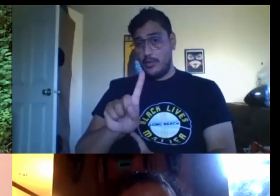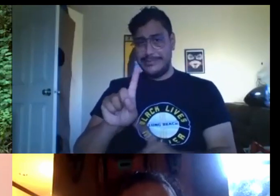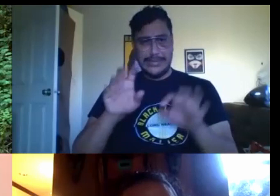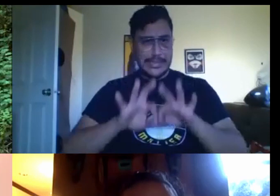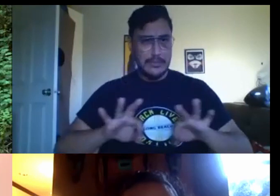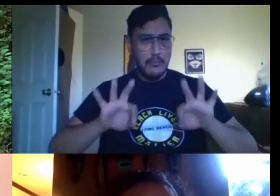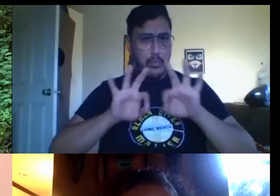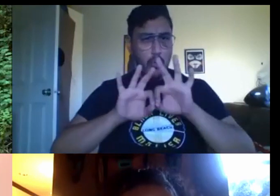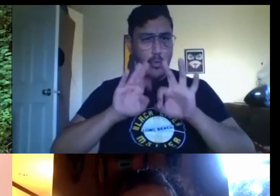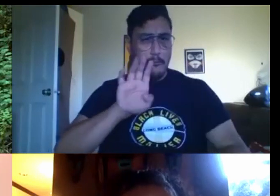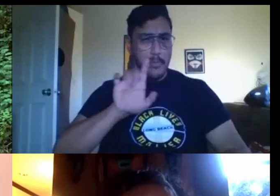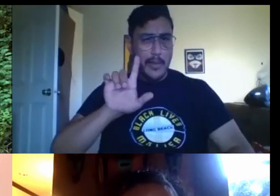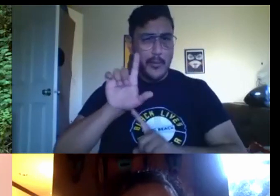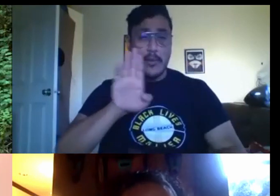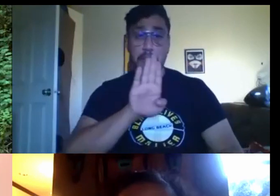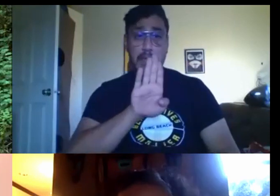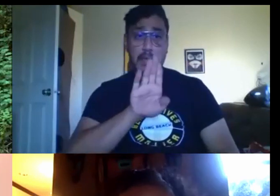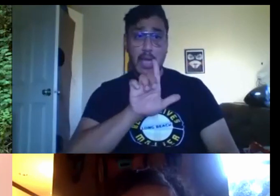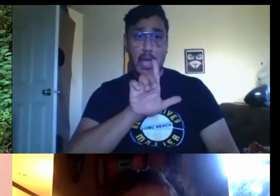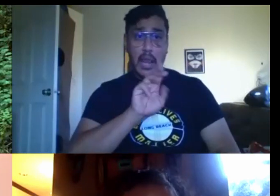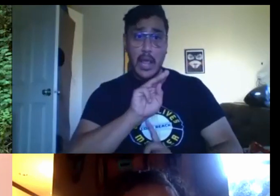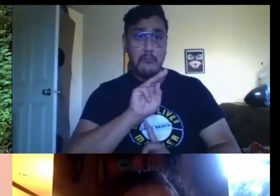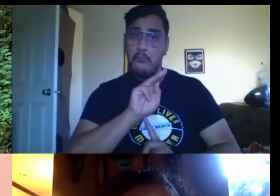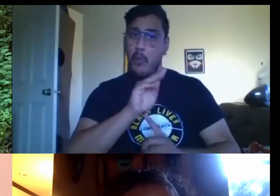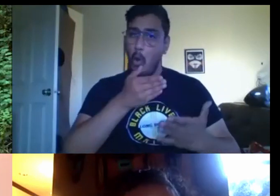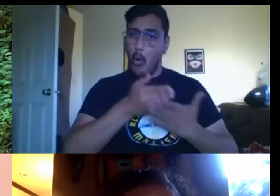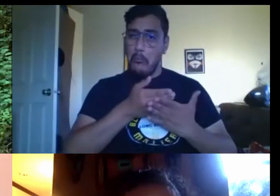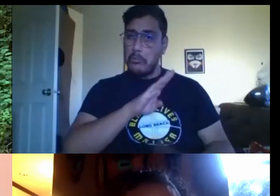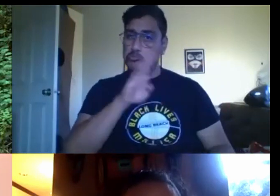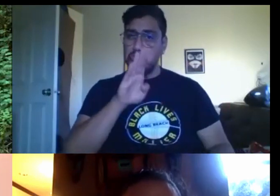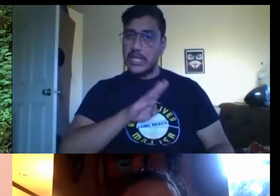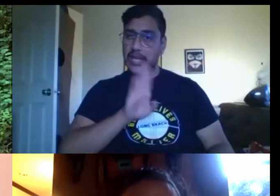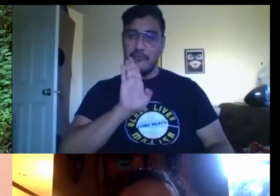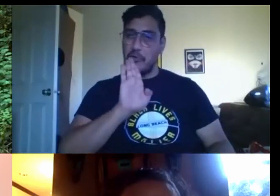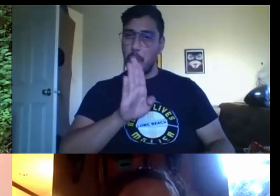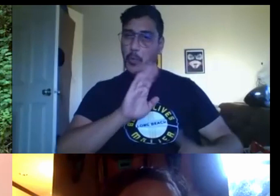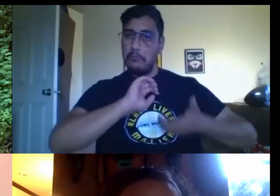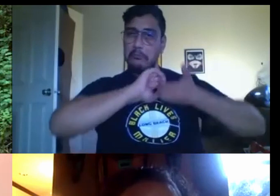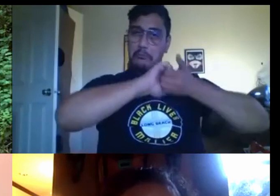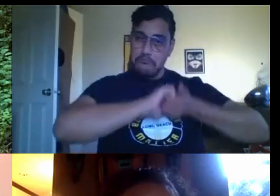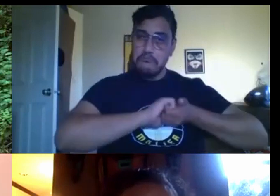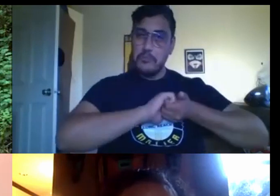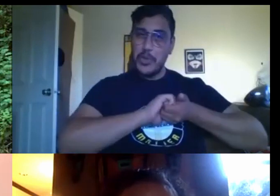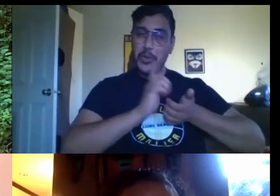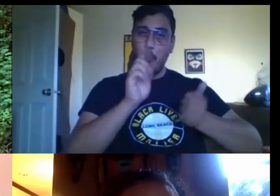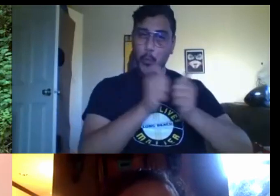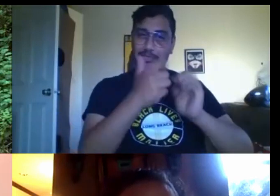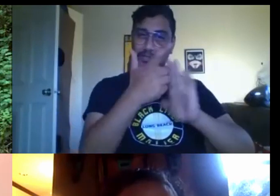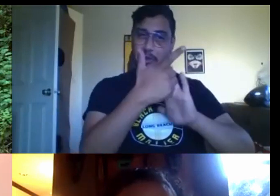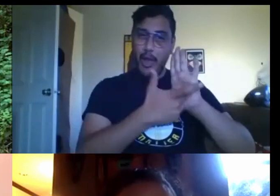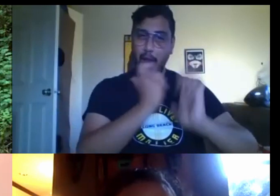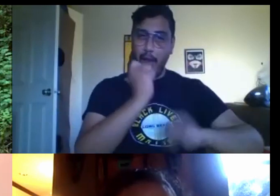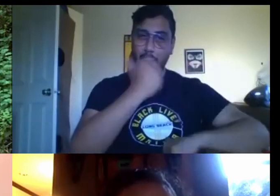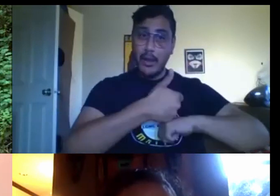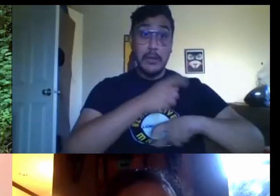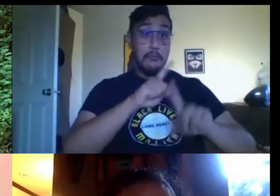Matter almost never co-sponsors legislation, but this bill is really important because it